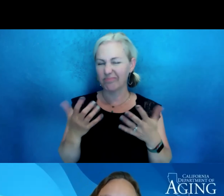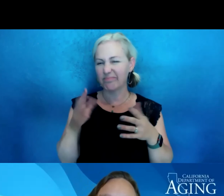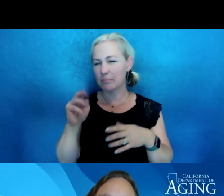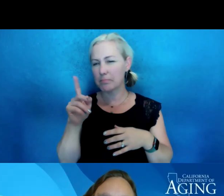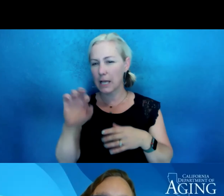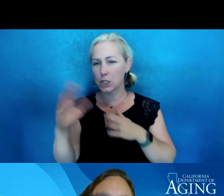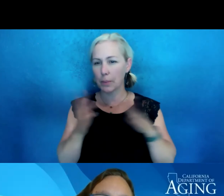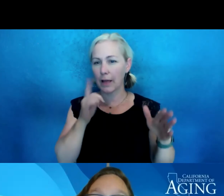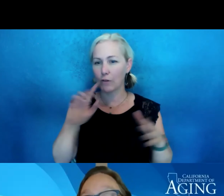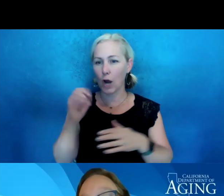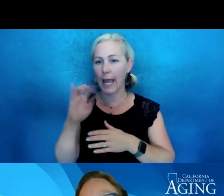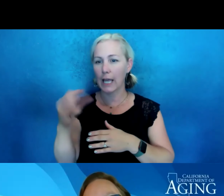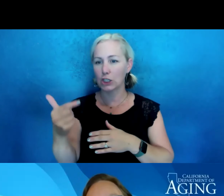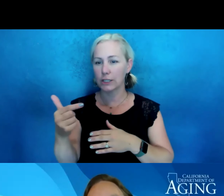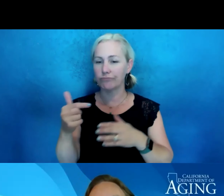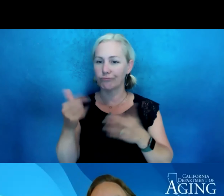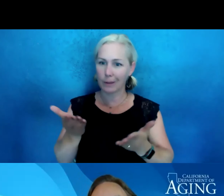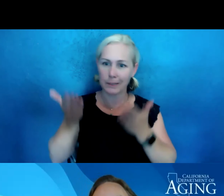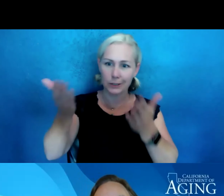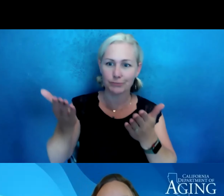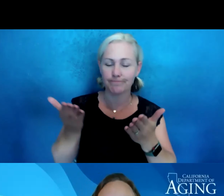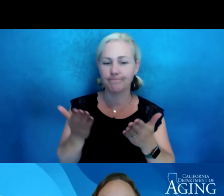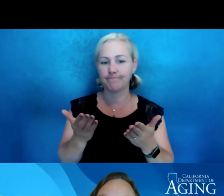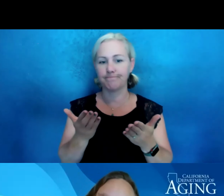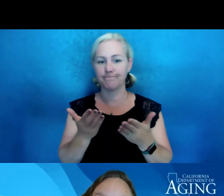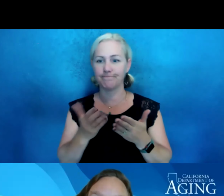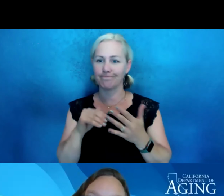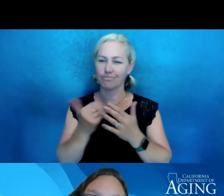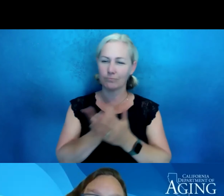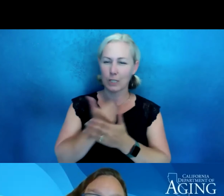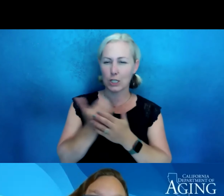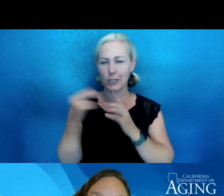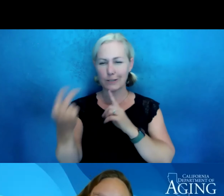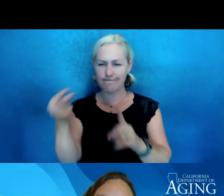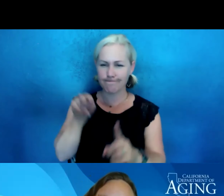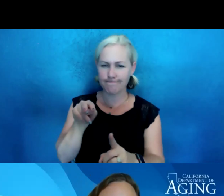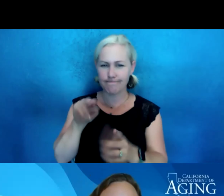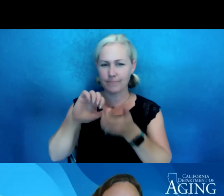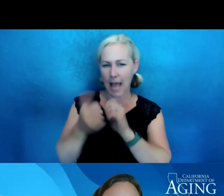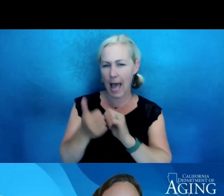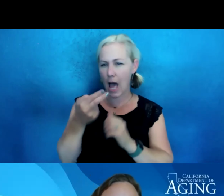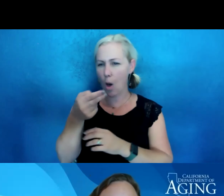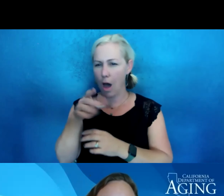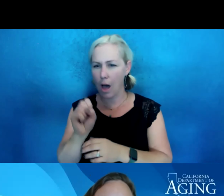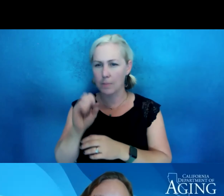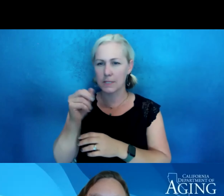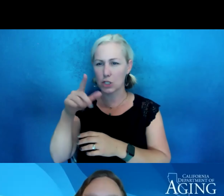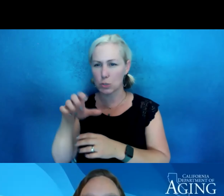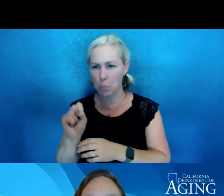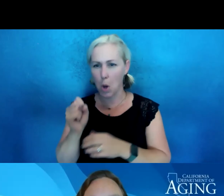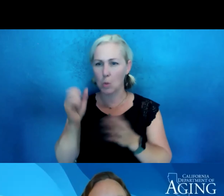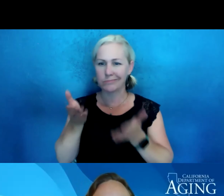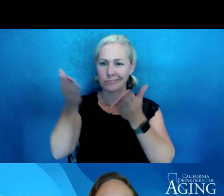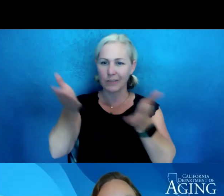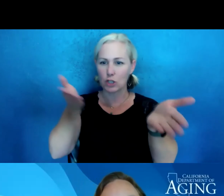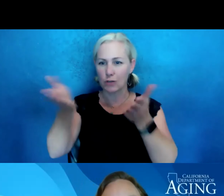Aging recommendation that we take a fresh look at how our aging hubs and spokes deliver services in all communities across California. My